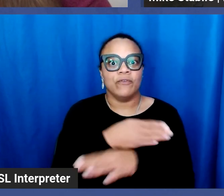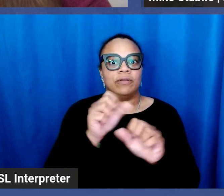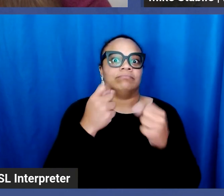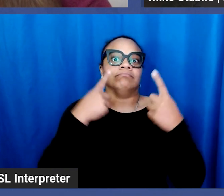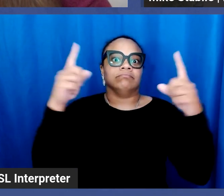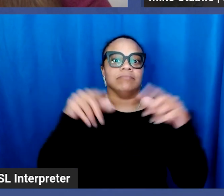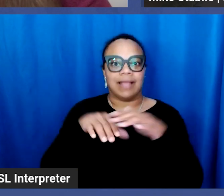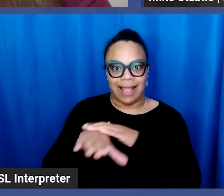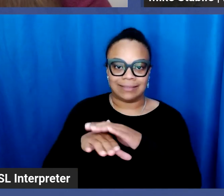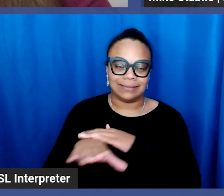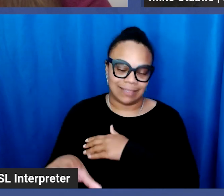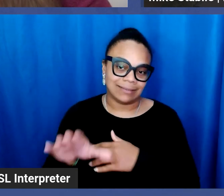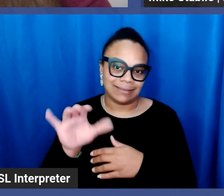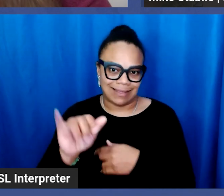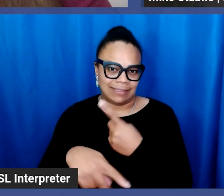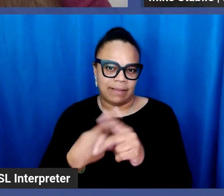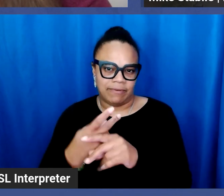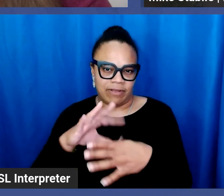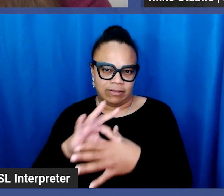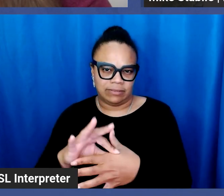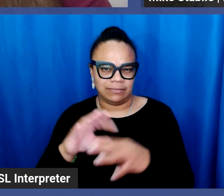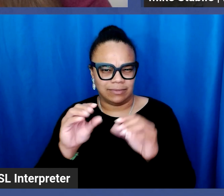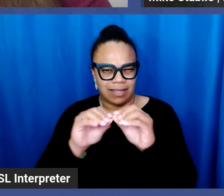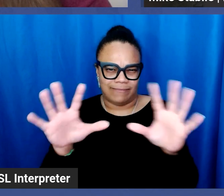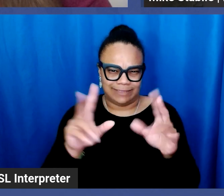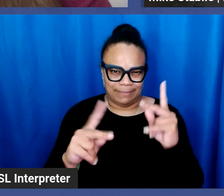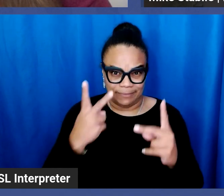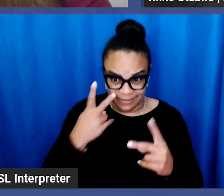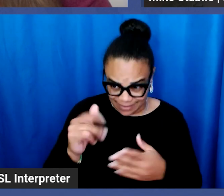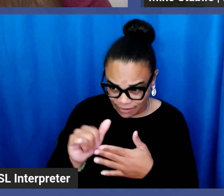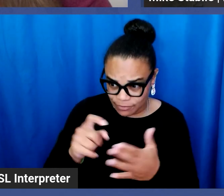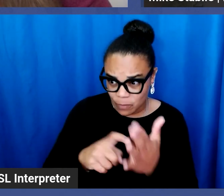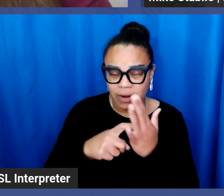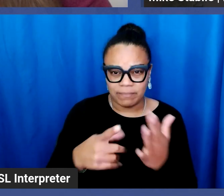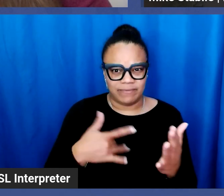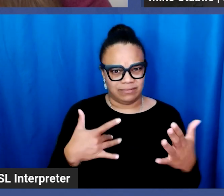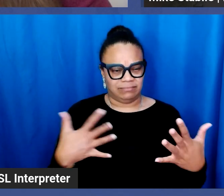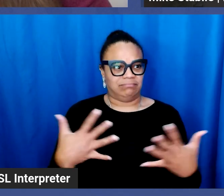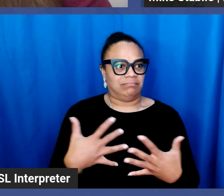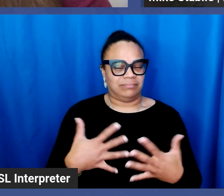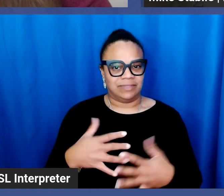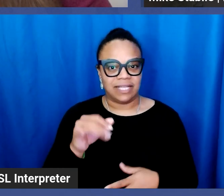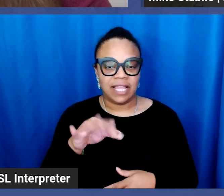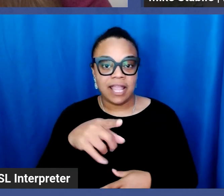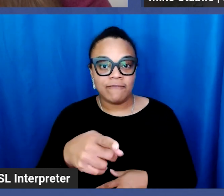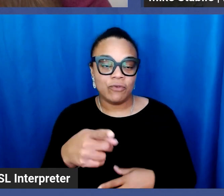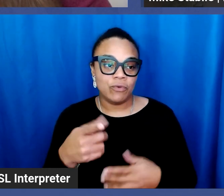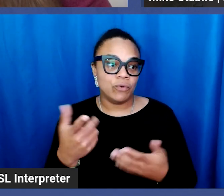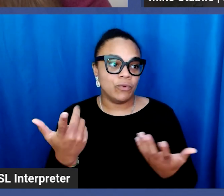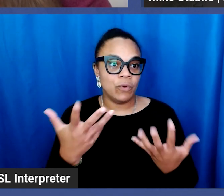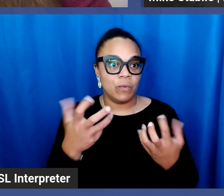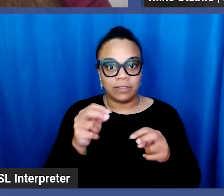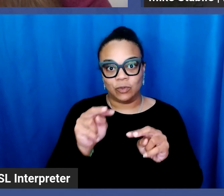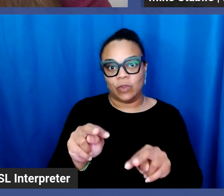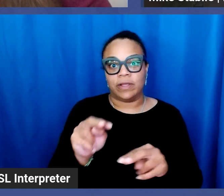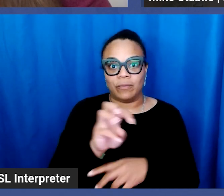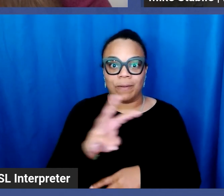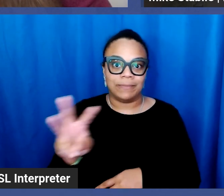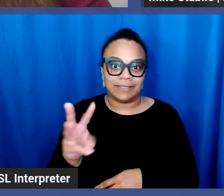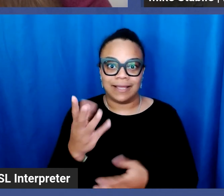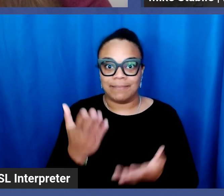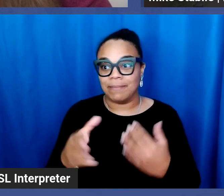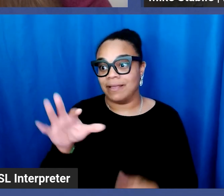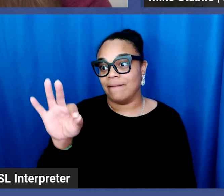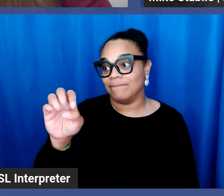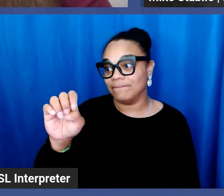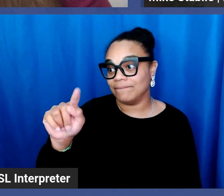obviously scared a lot of people off, right? If you are asked when you're going to, a site that maybe it's a fetish